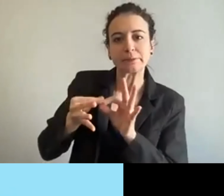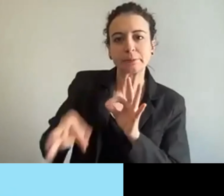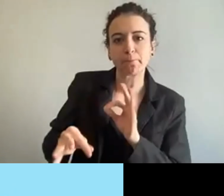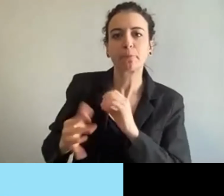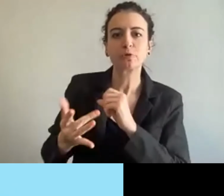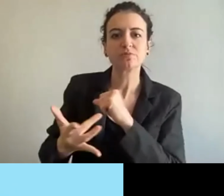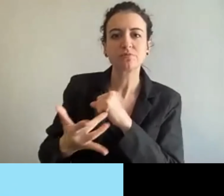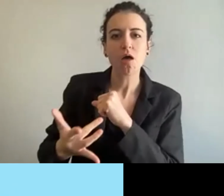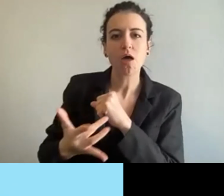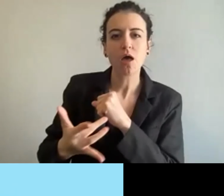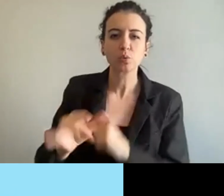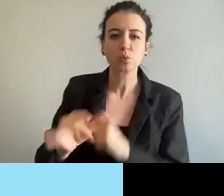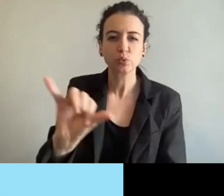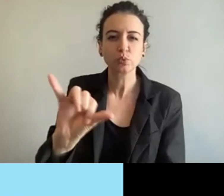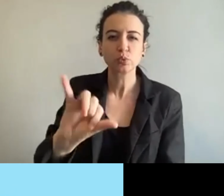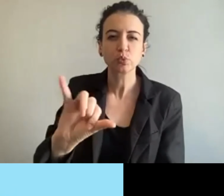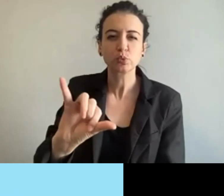something that I